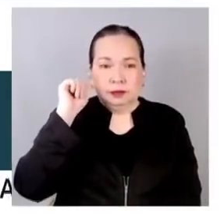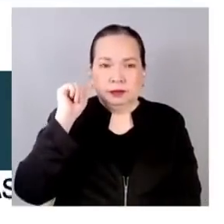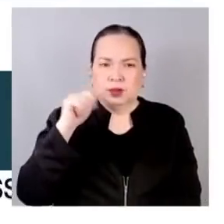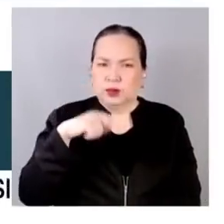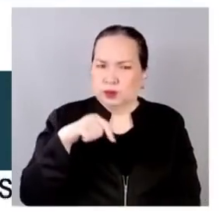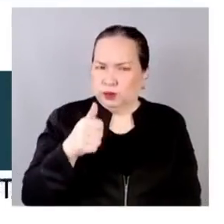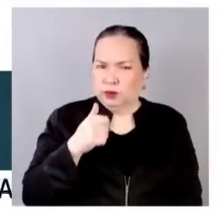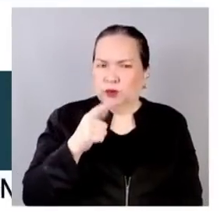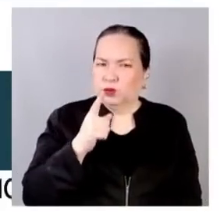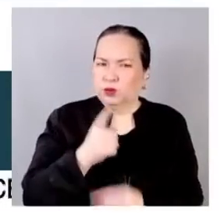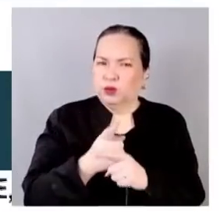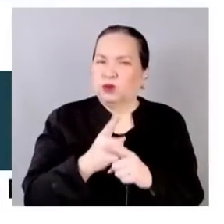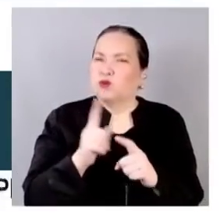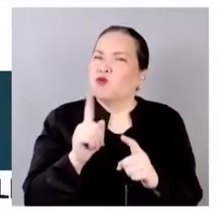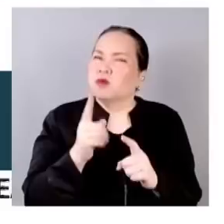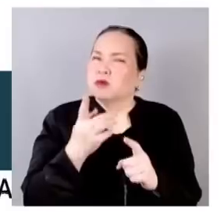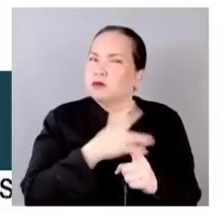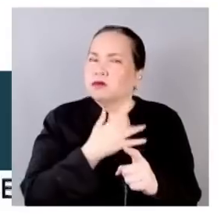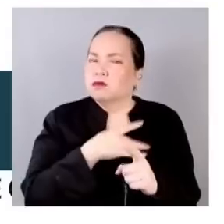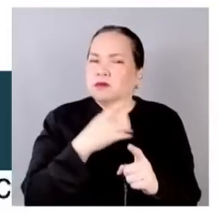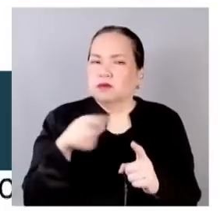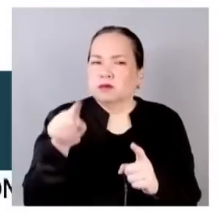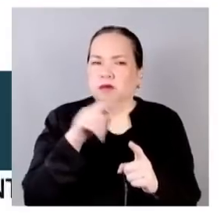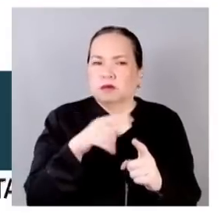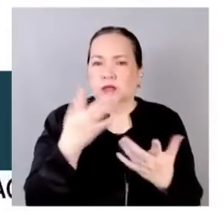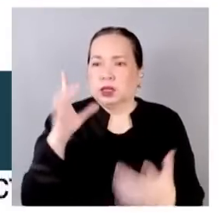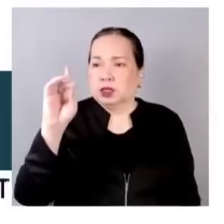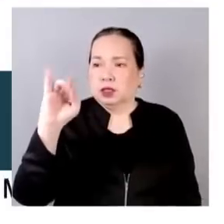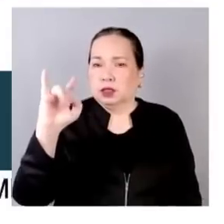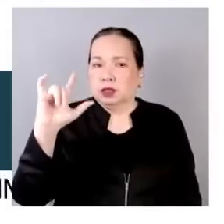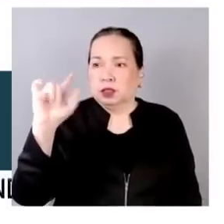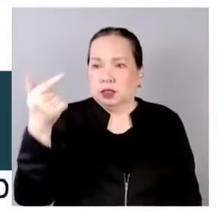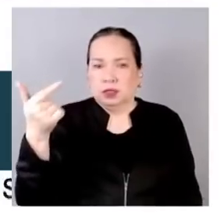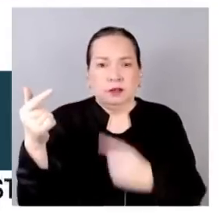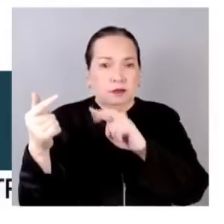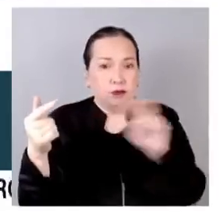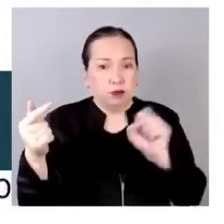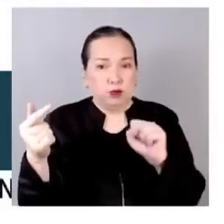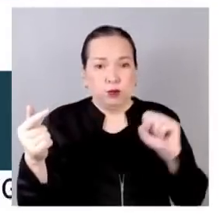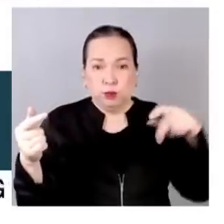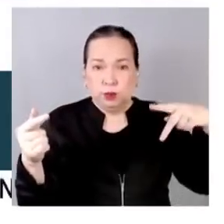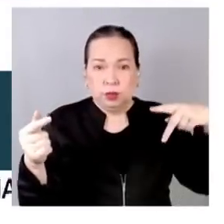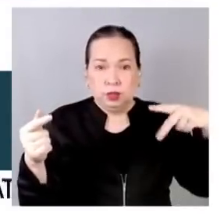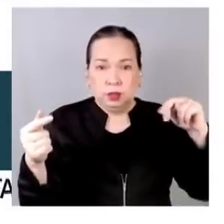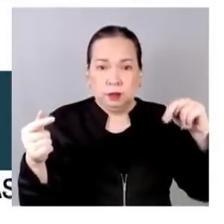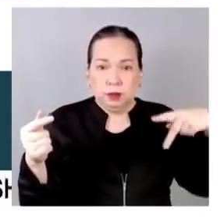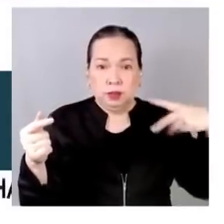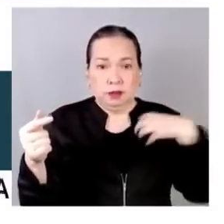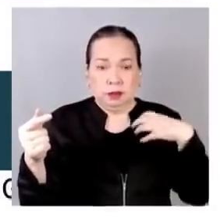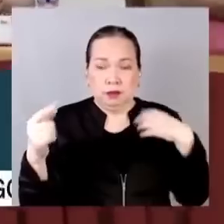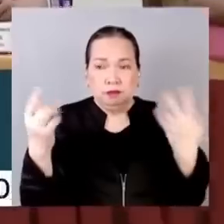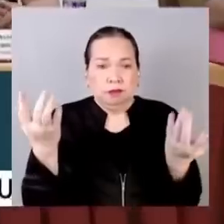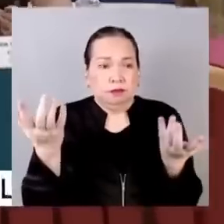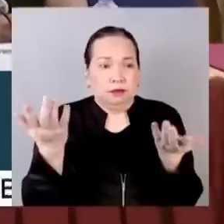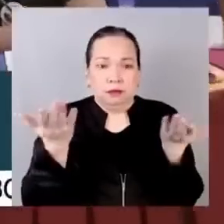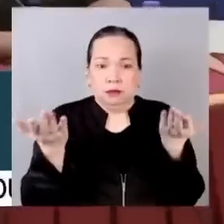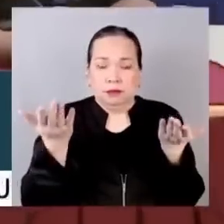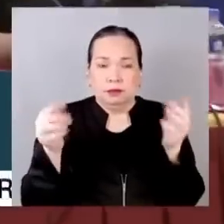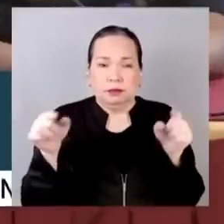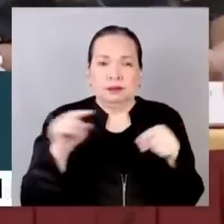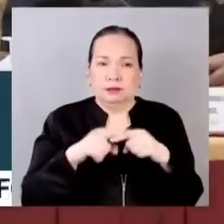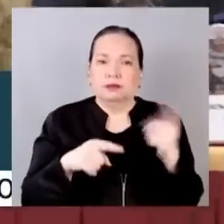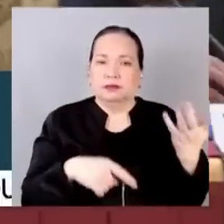be a scenario wherein it's the DILG now versus the PNP? Okay. General Azurin